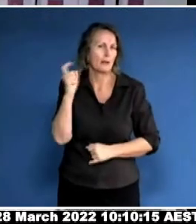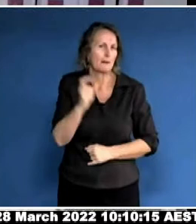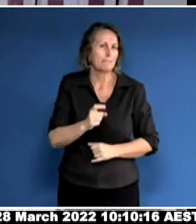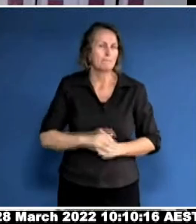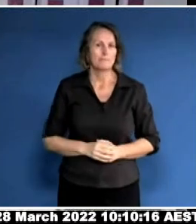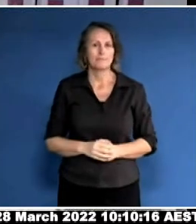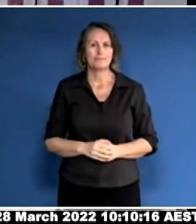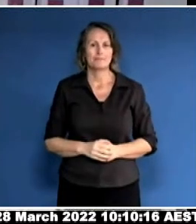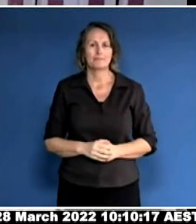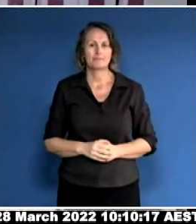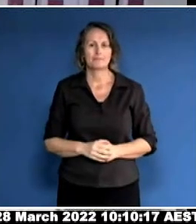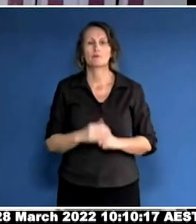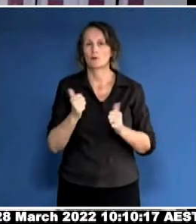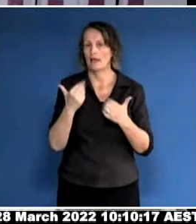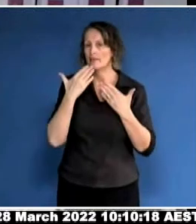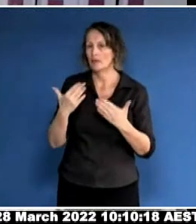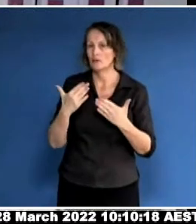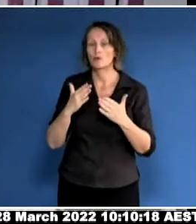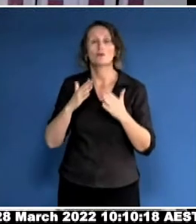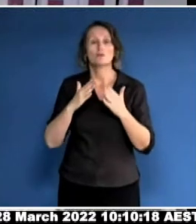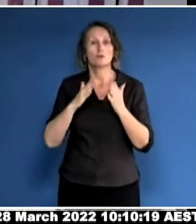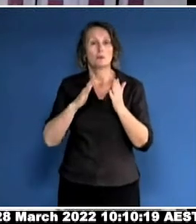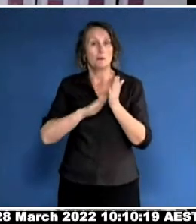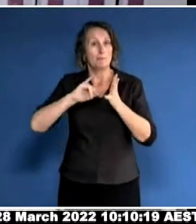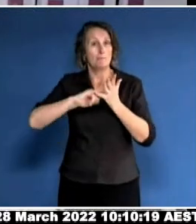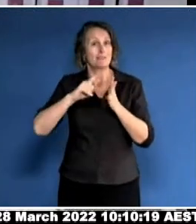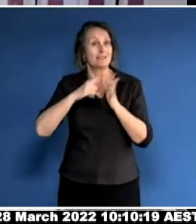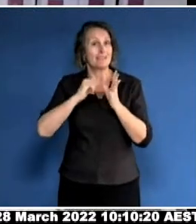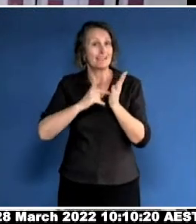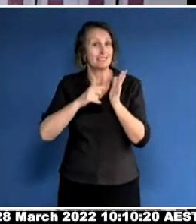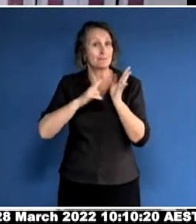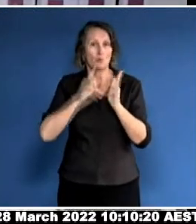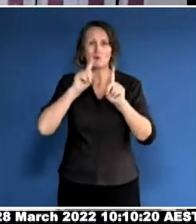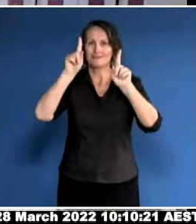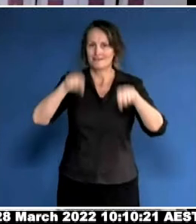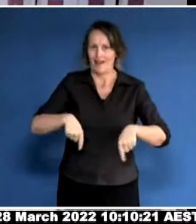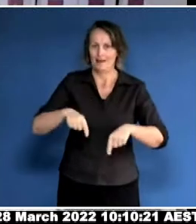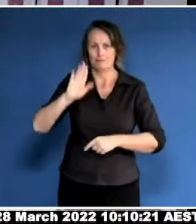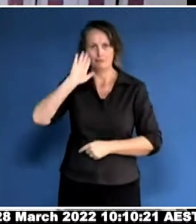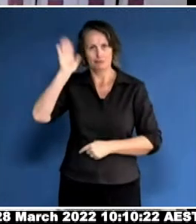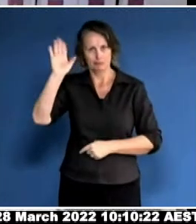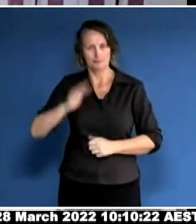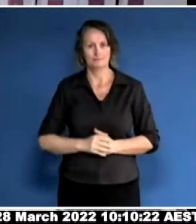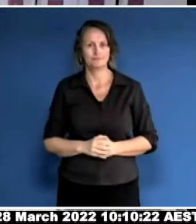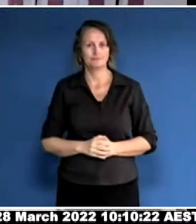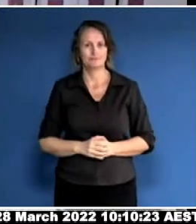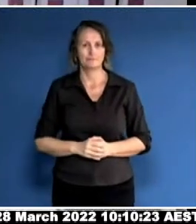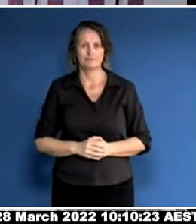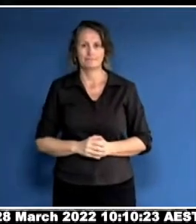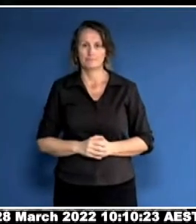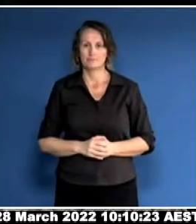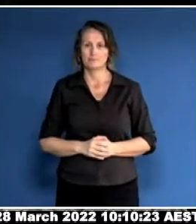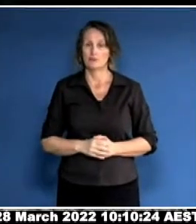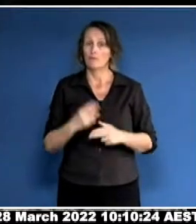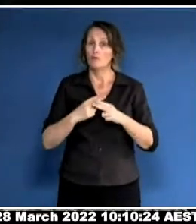now ask Ms. Eastman to deliver the opening. Thank you, Chair. As Council Assisting, we also acknowledge and pay our respects to